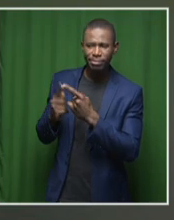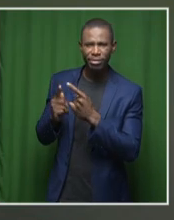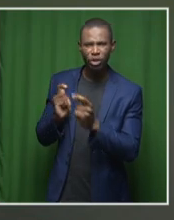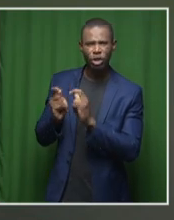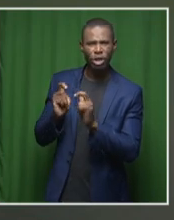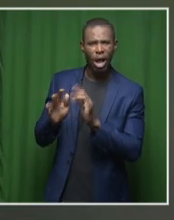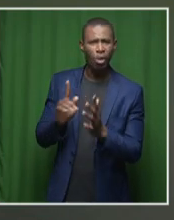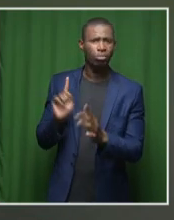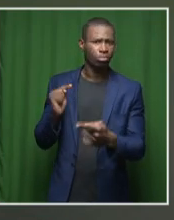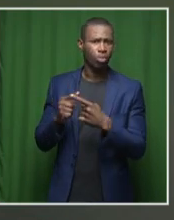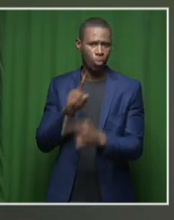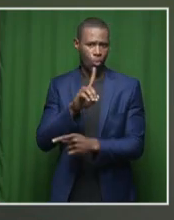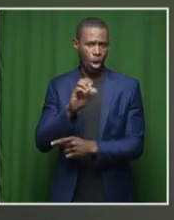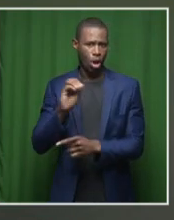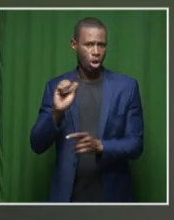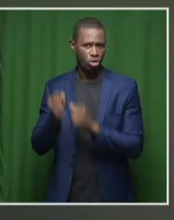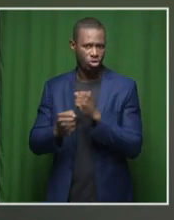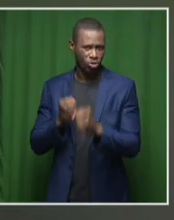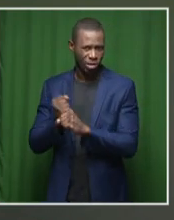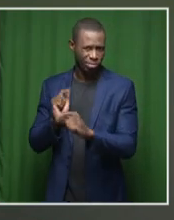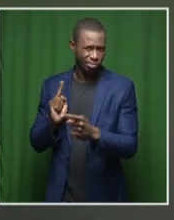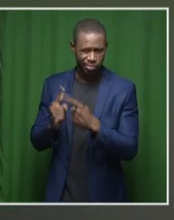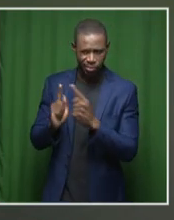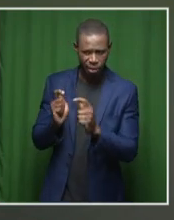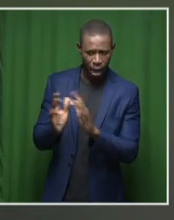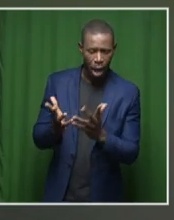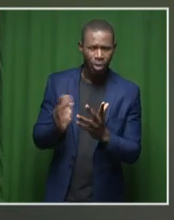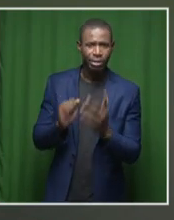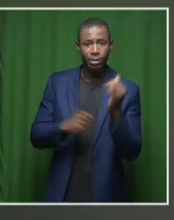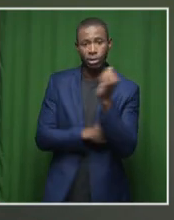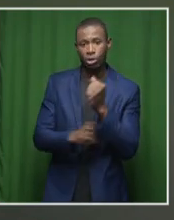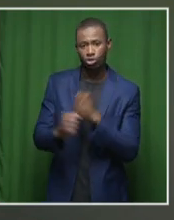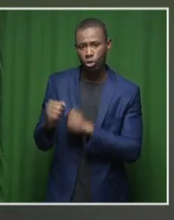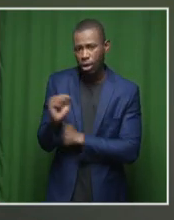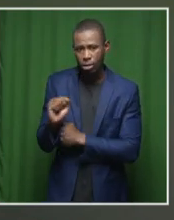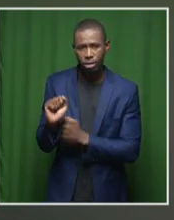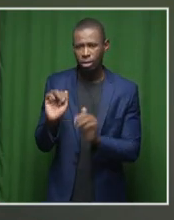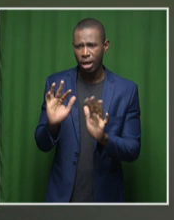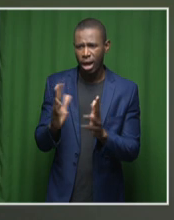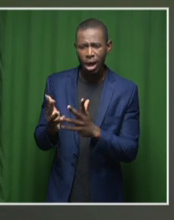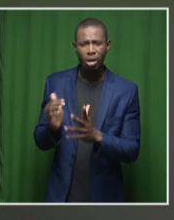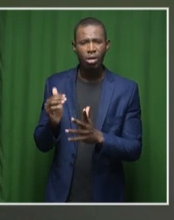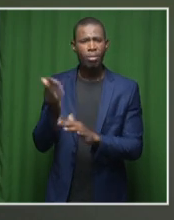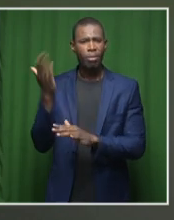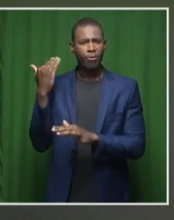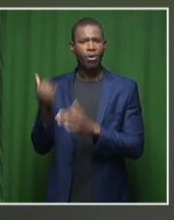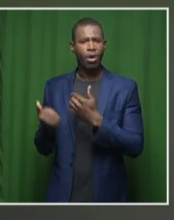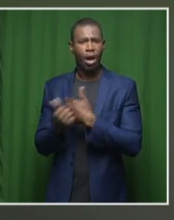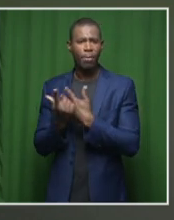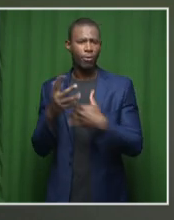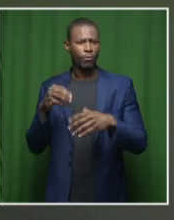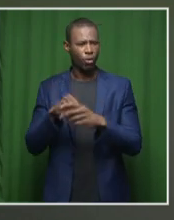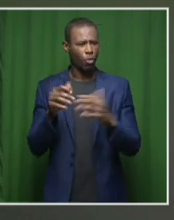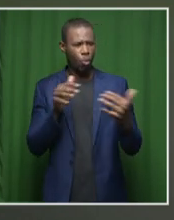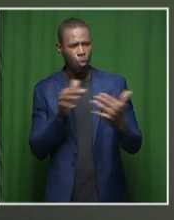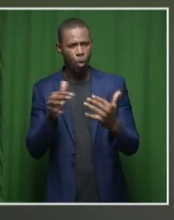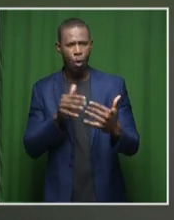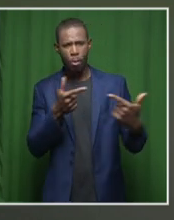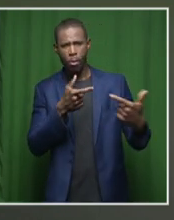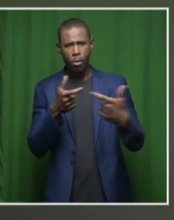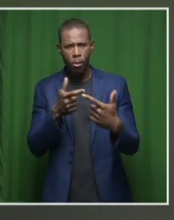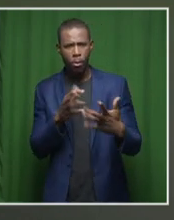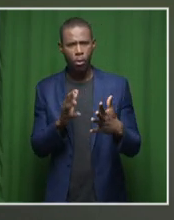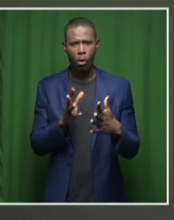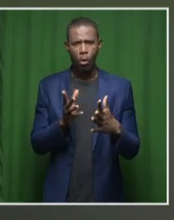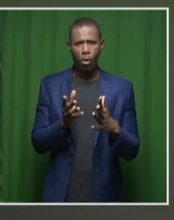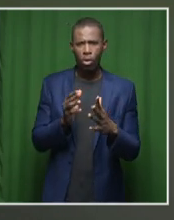policy, structure of the defense force, and the lessons learned in past battles and operations. For our book review this morning, we're